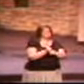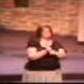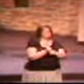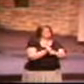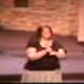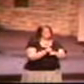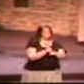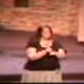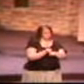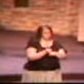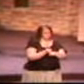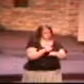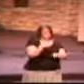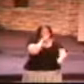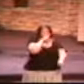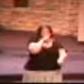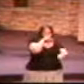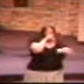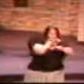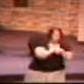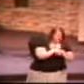and to the committed Christians